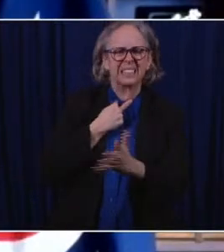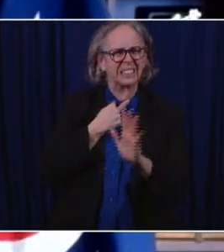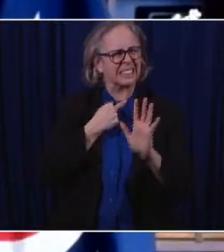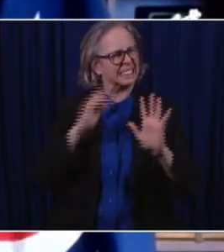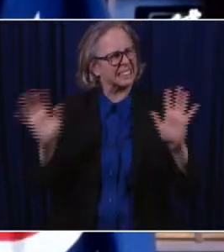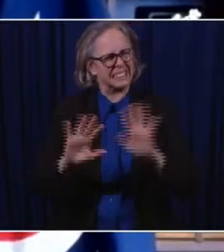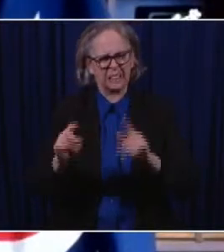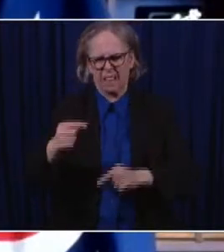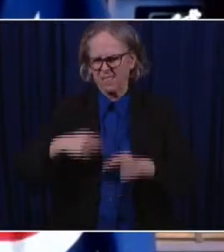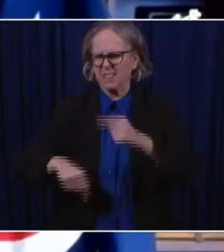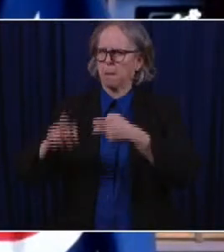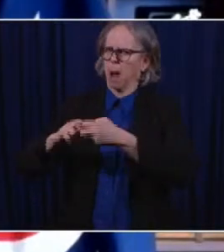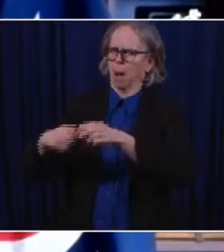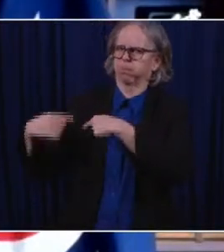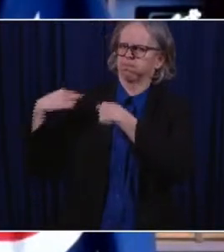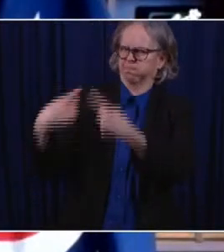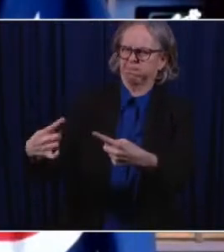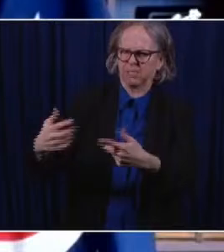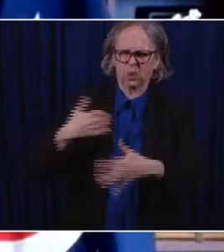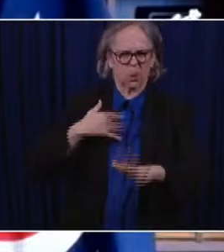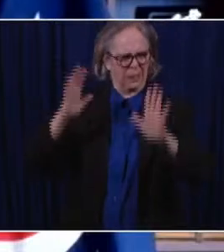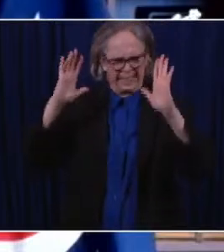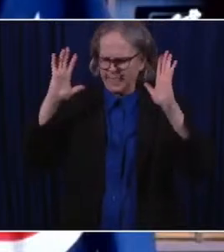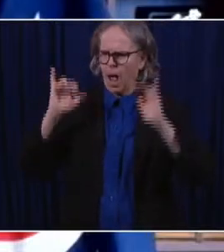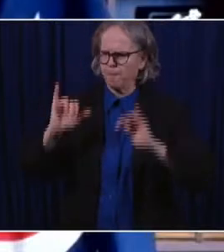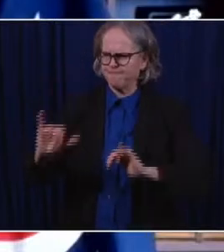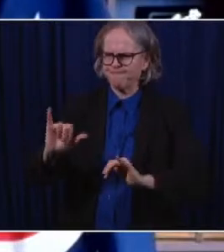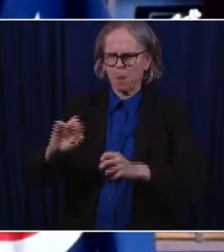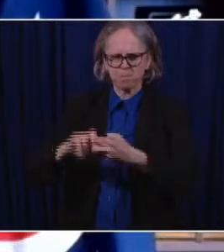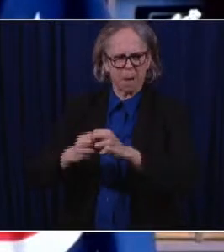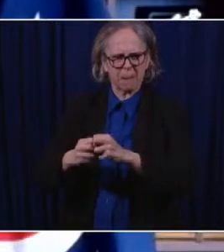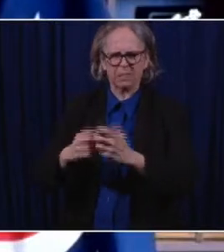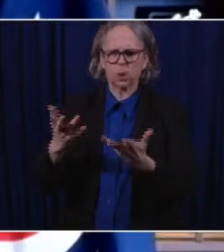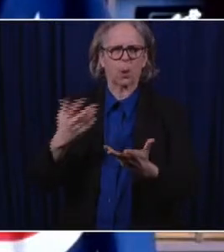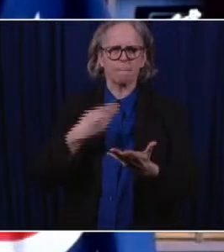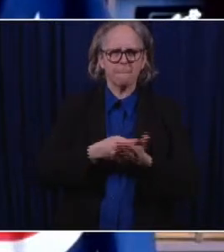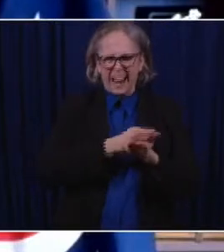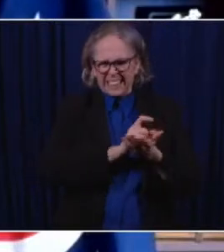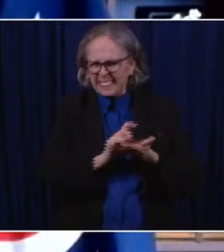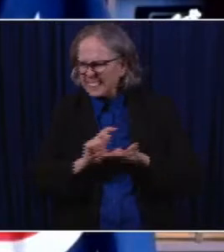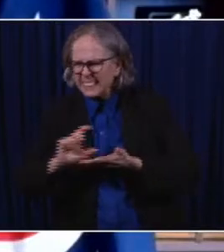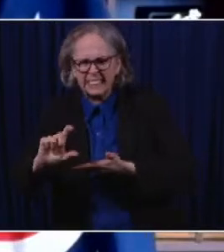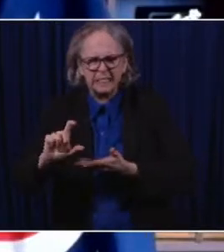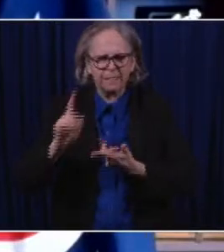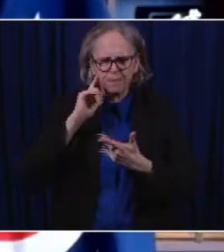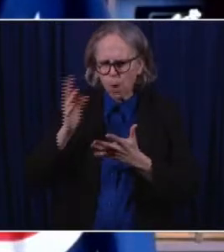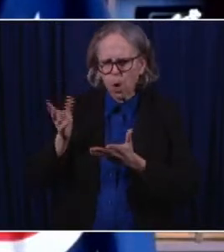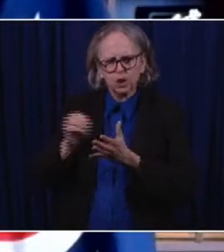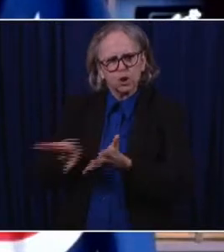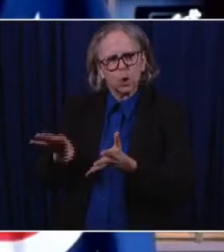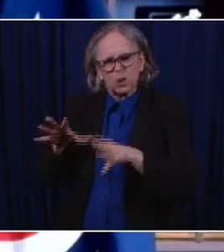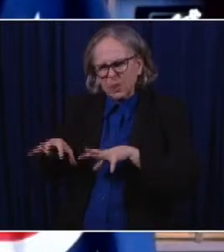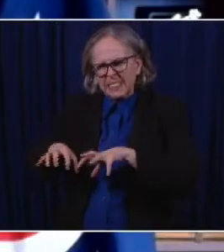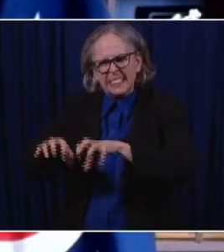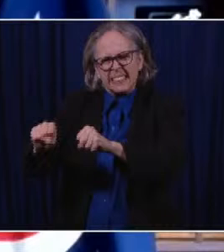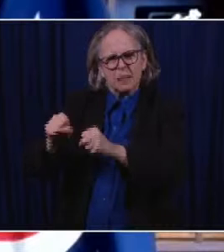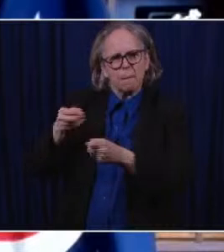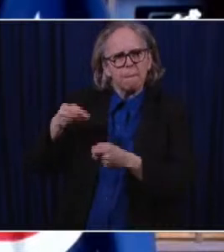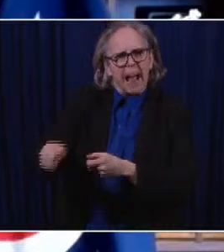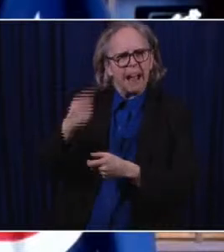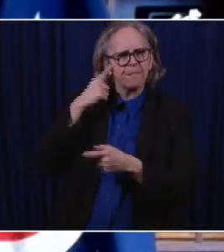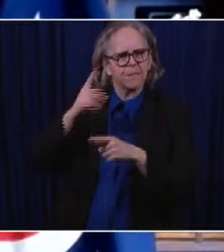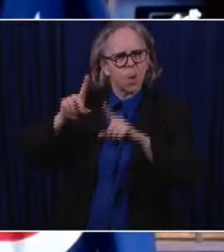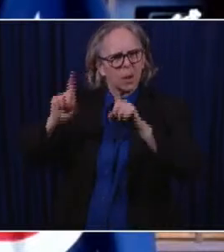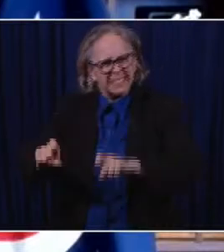that problem, helping them take the test, getting them credentialed so they can go into a career opportunity. And then another $12.5